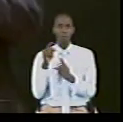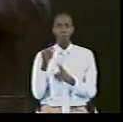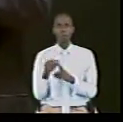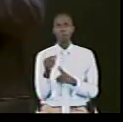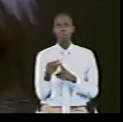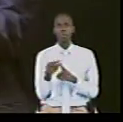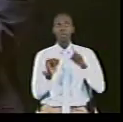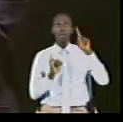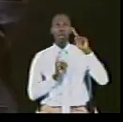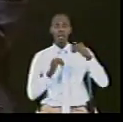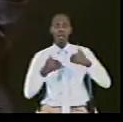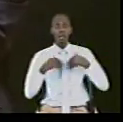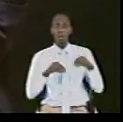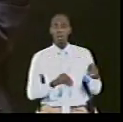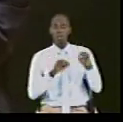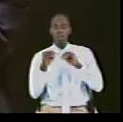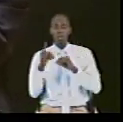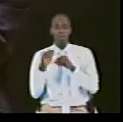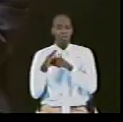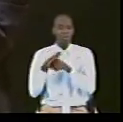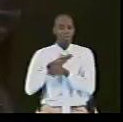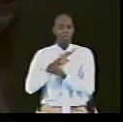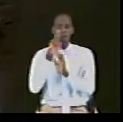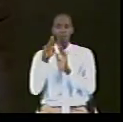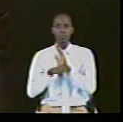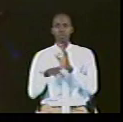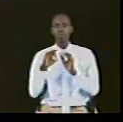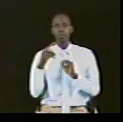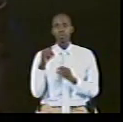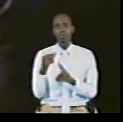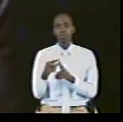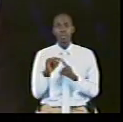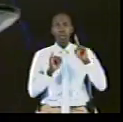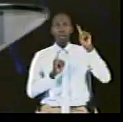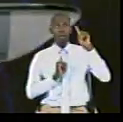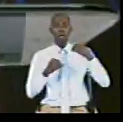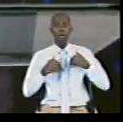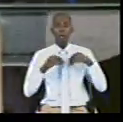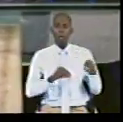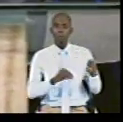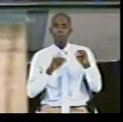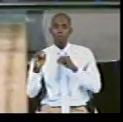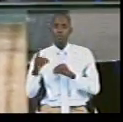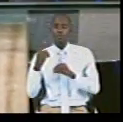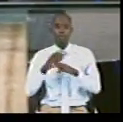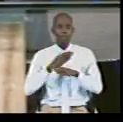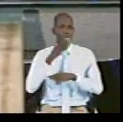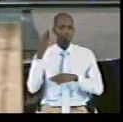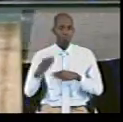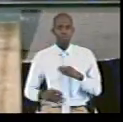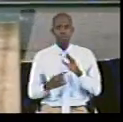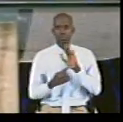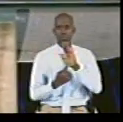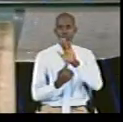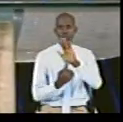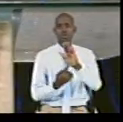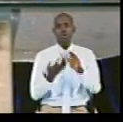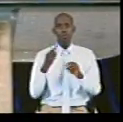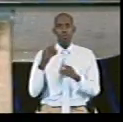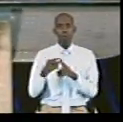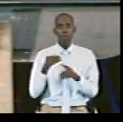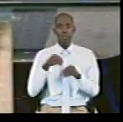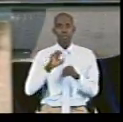put the fullness of the word. I put the complete revelation in your mouth. I have put